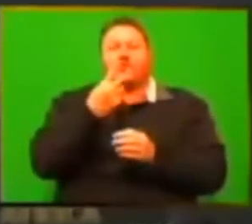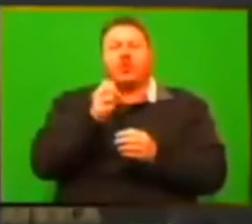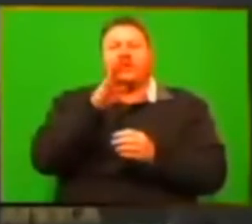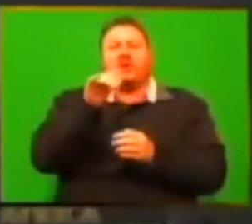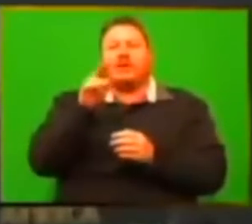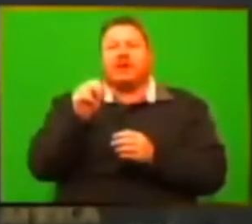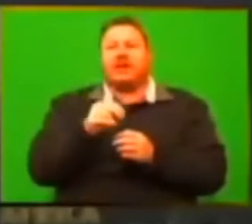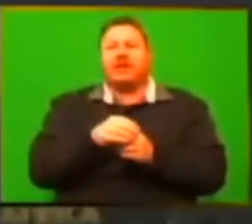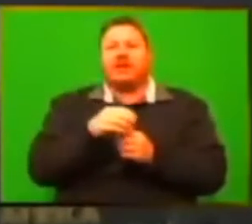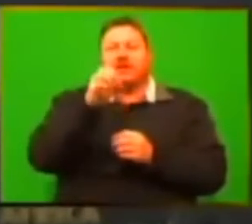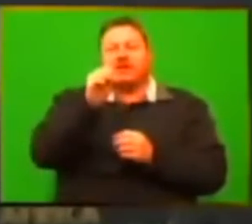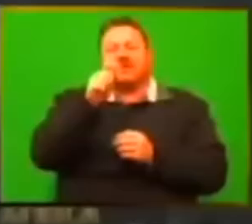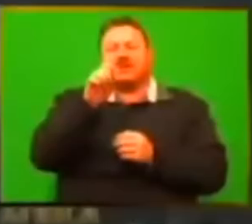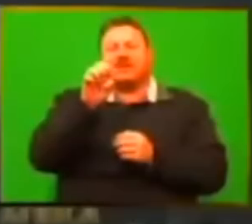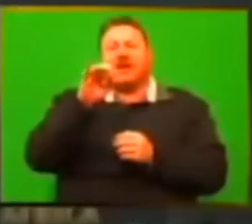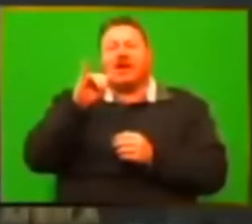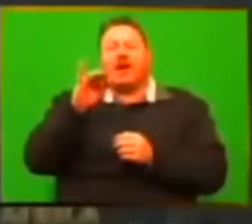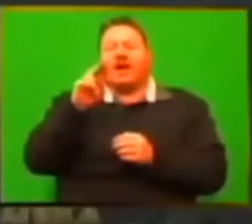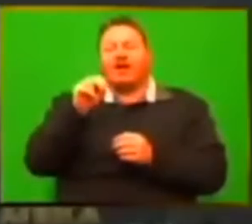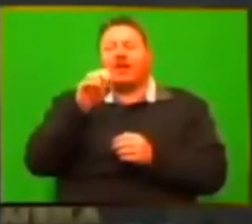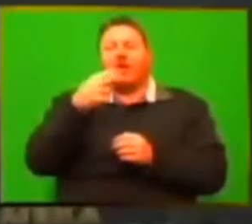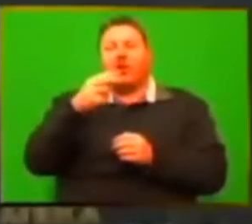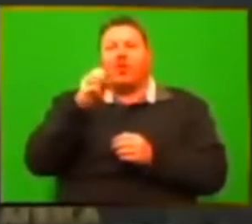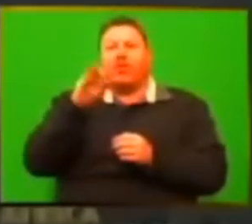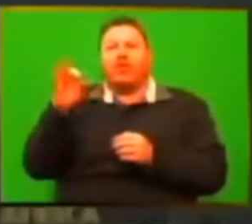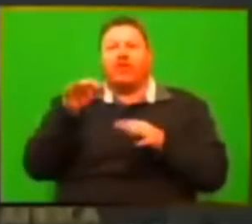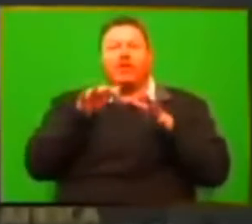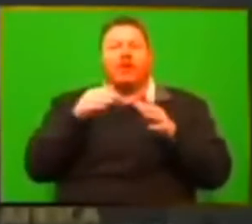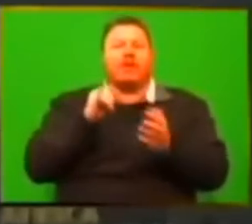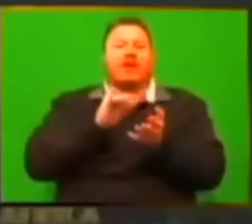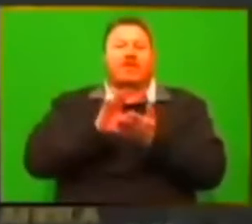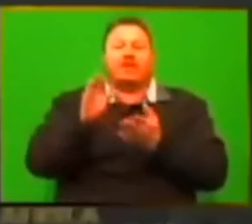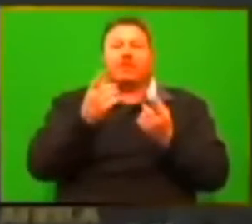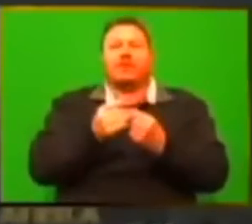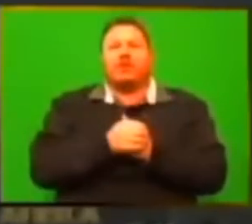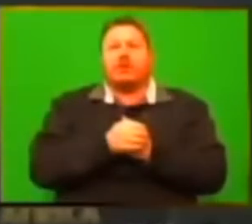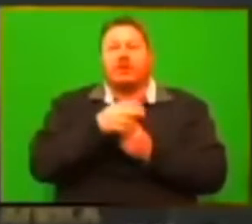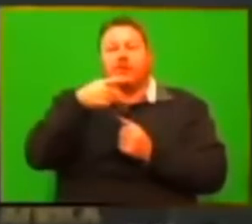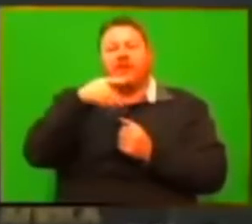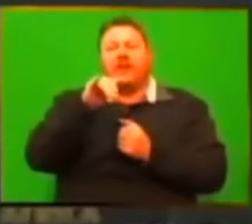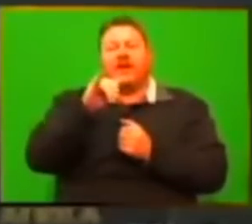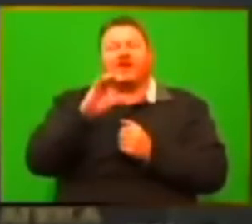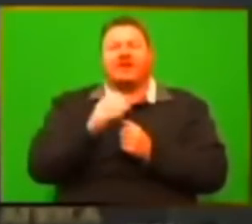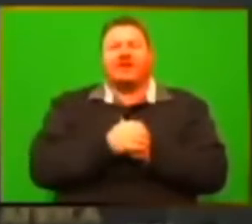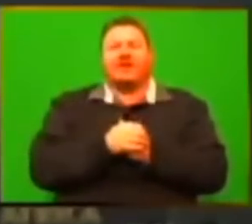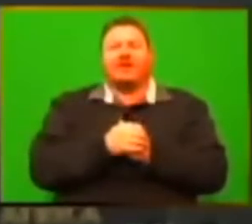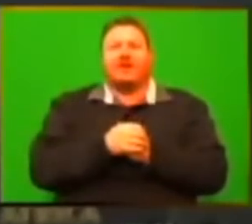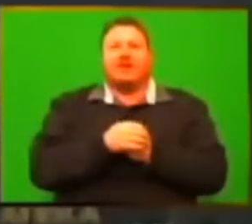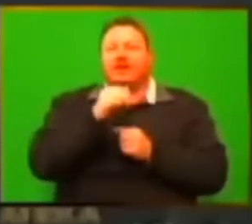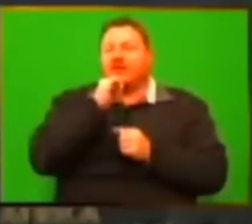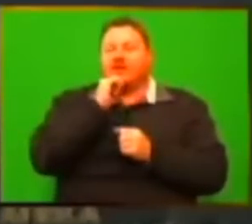billion of Steinhoff that was invested by public investment, by PIC. No amount